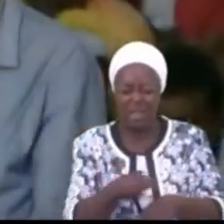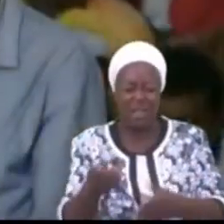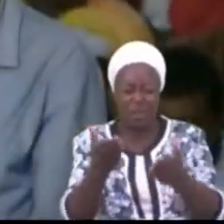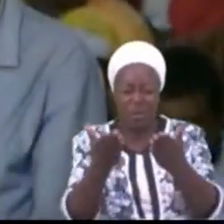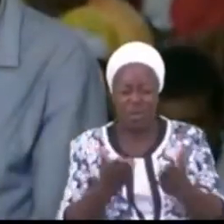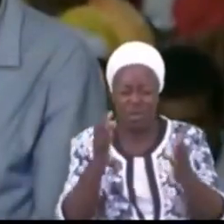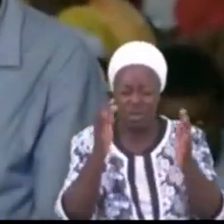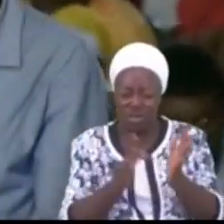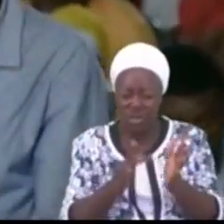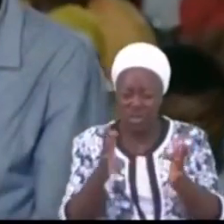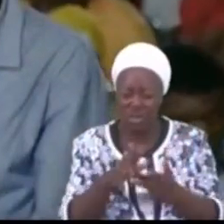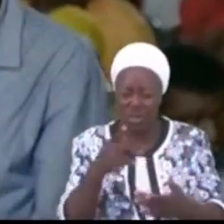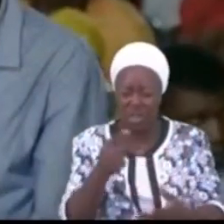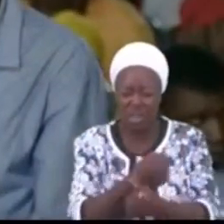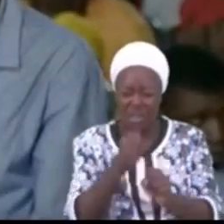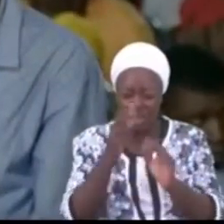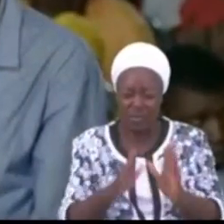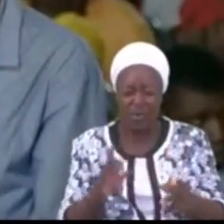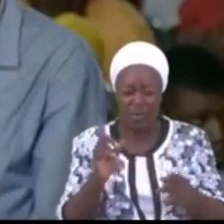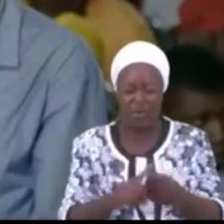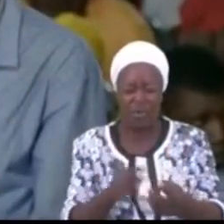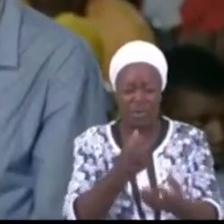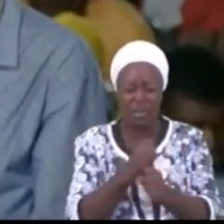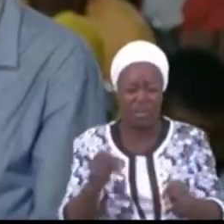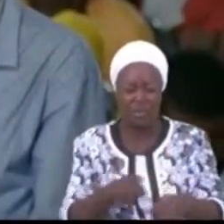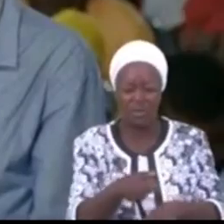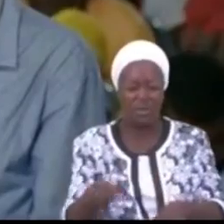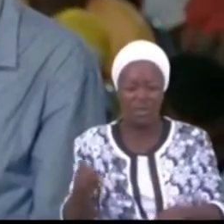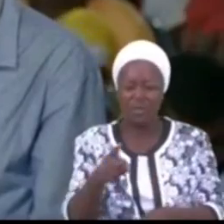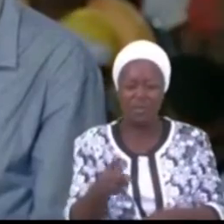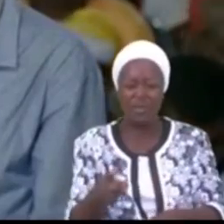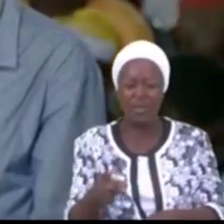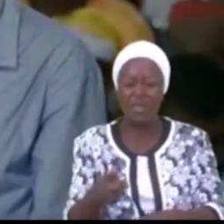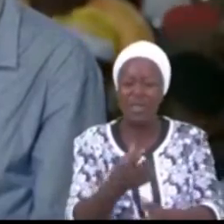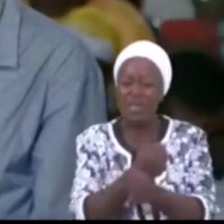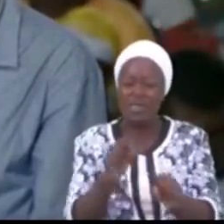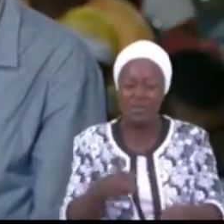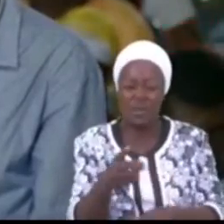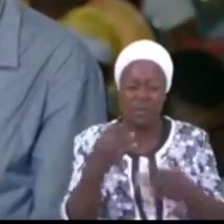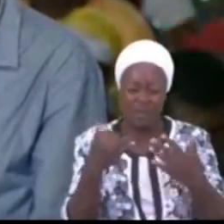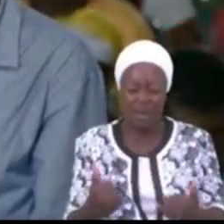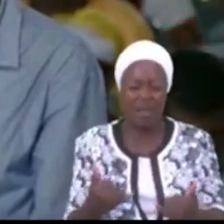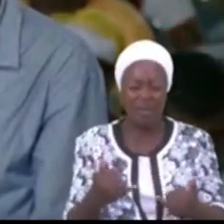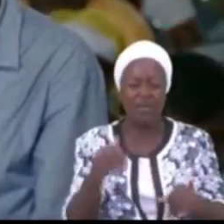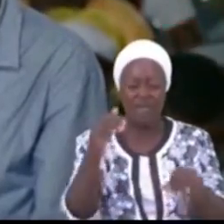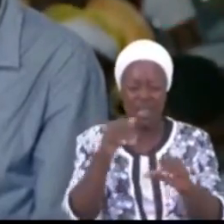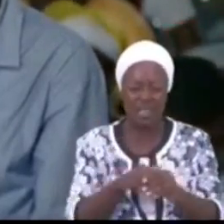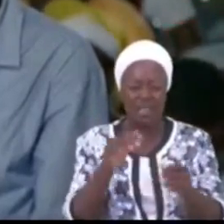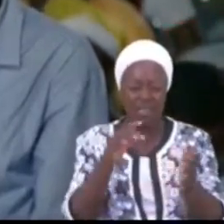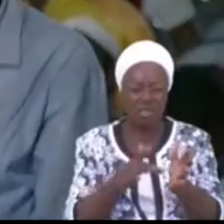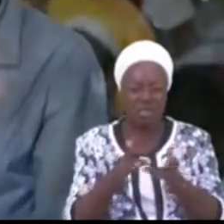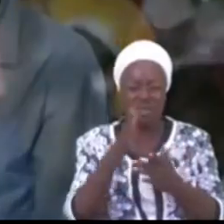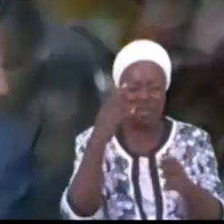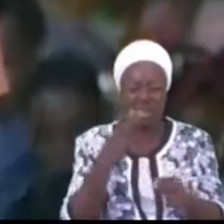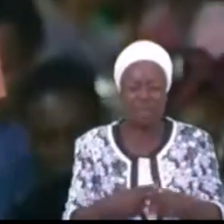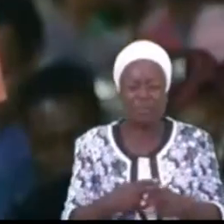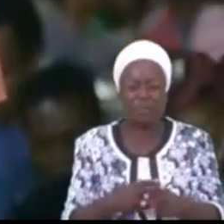Jesus the Savior to save them, save them now in Jesus'